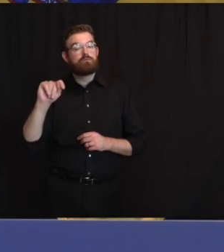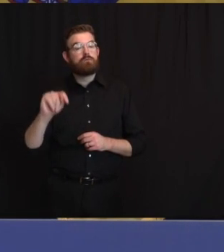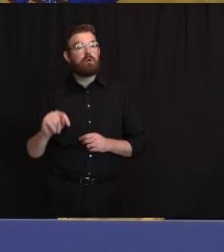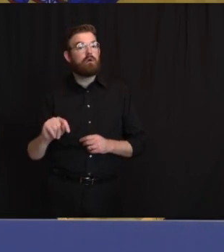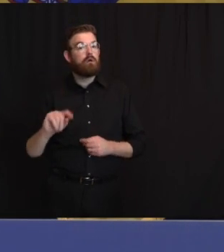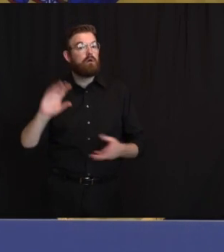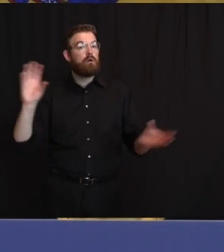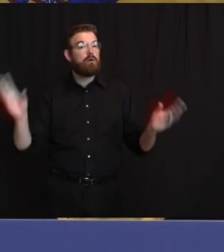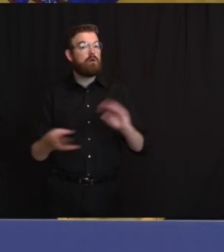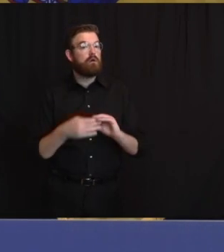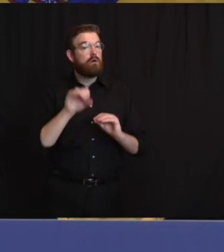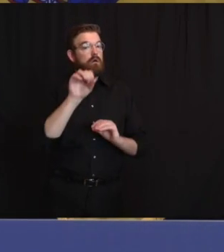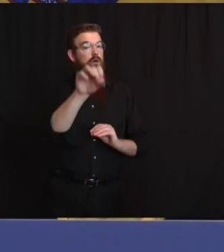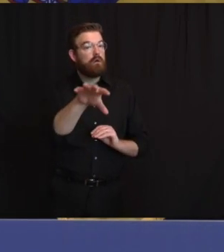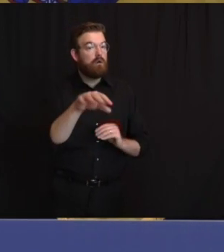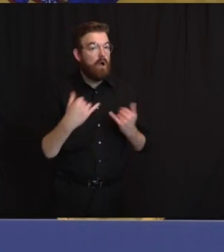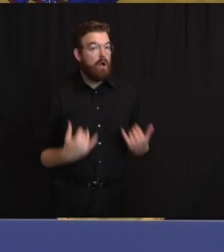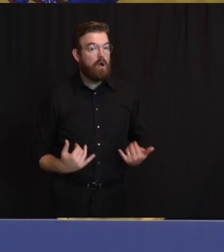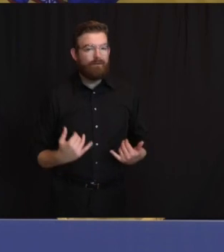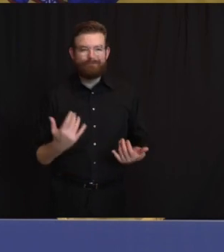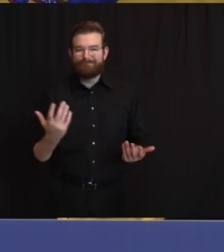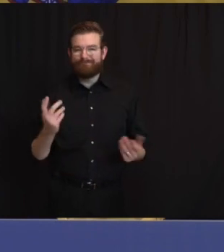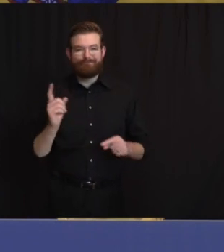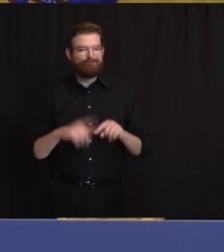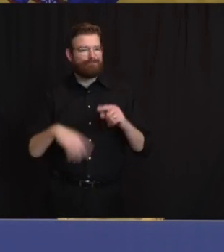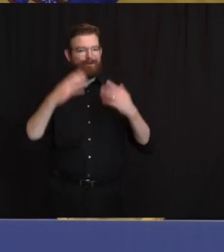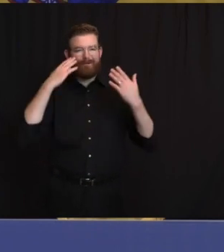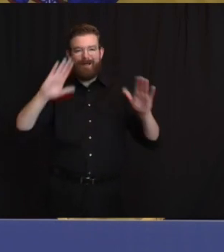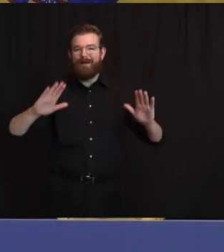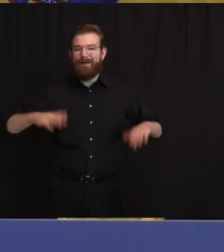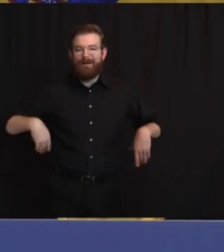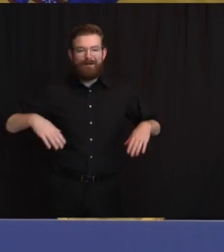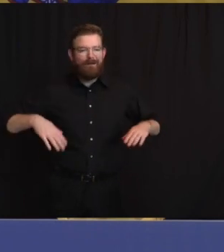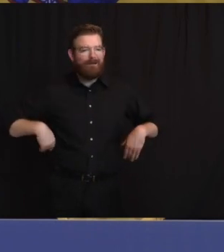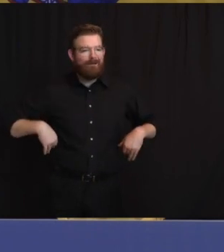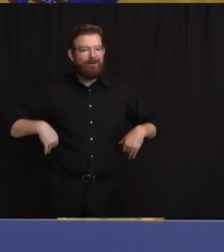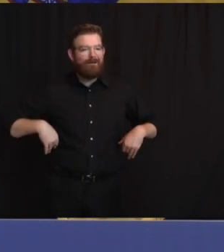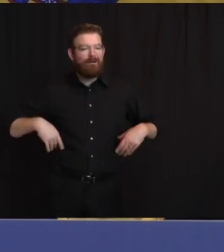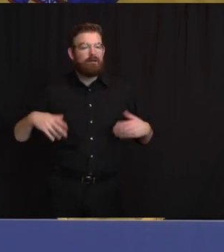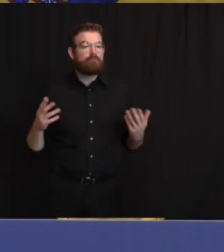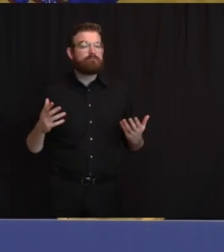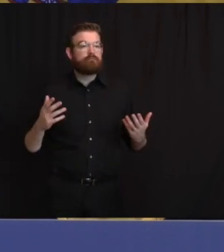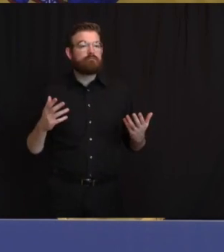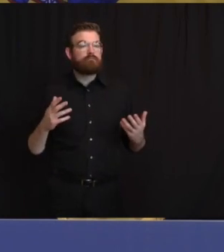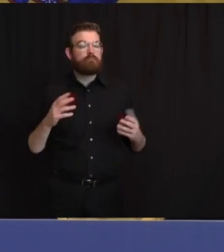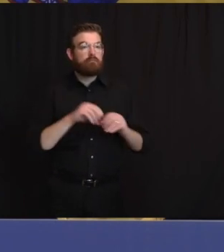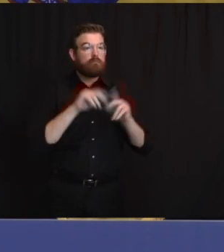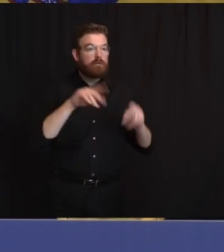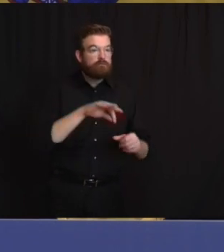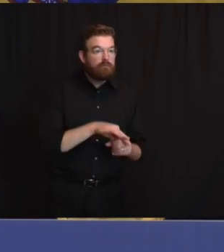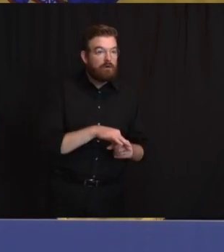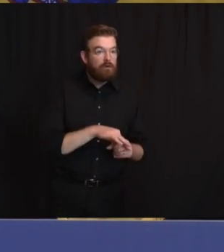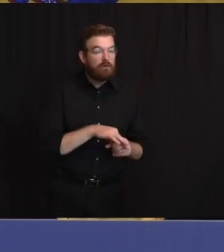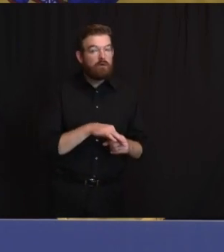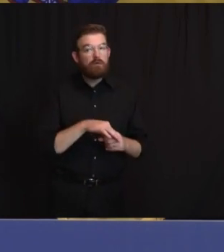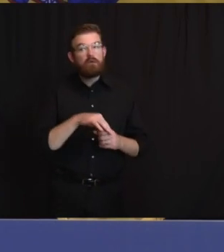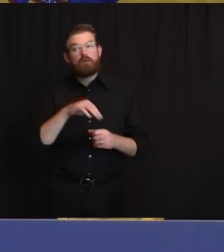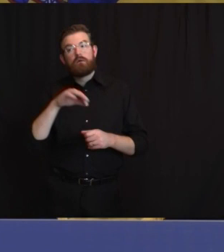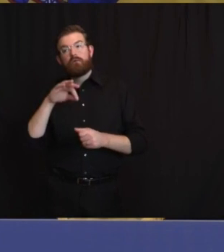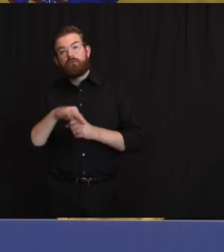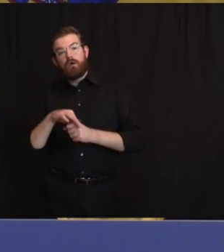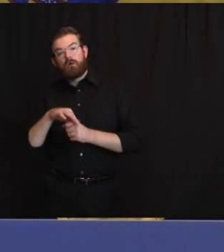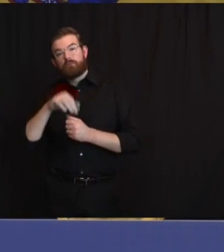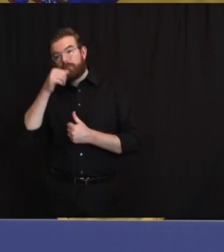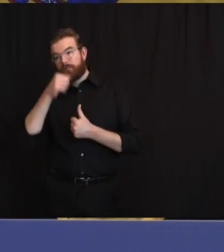those would be good metrics of a successful hybrid process. We've made no decisions on the fall, on the November